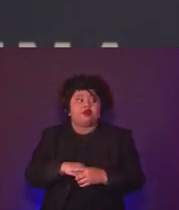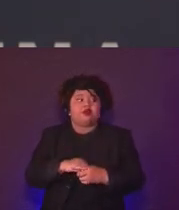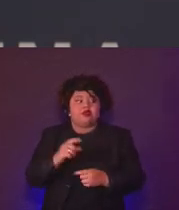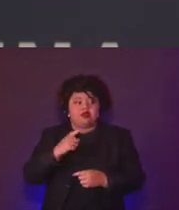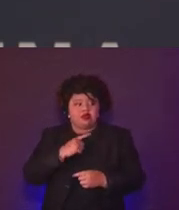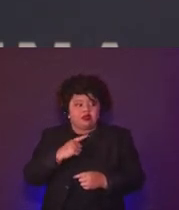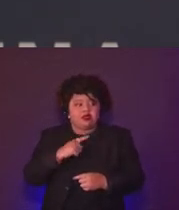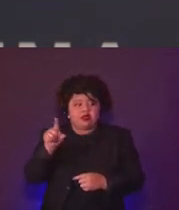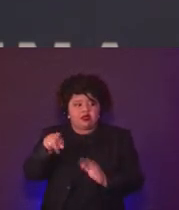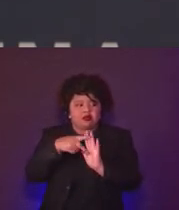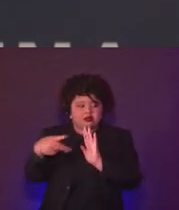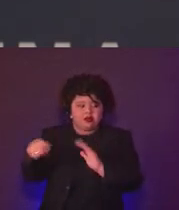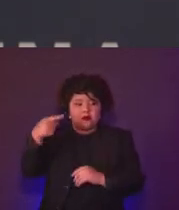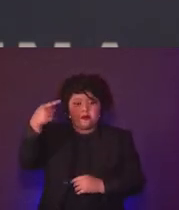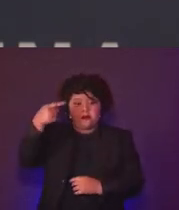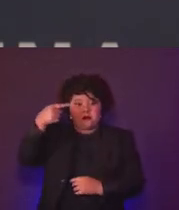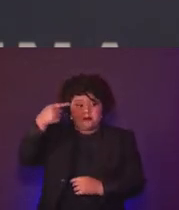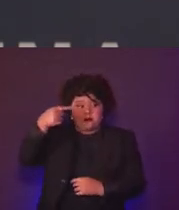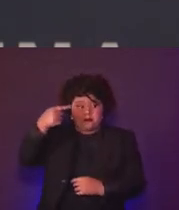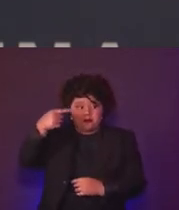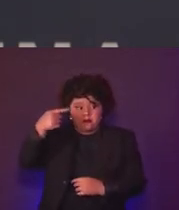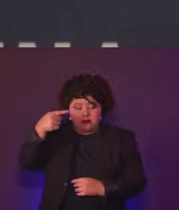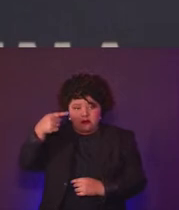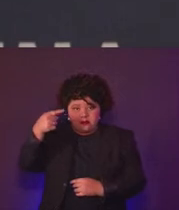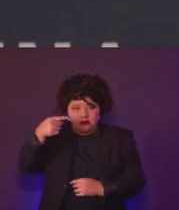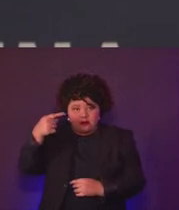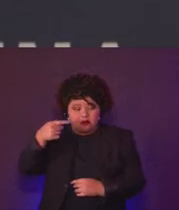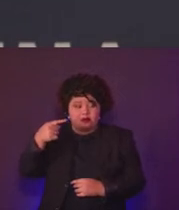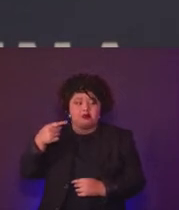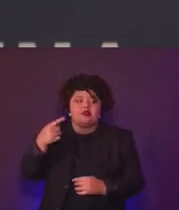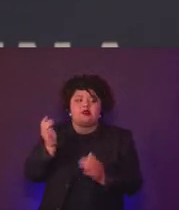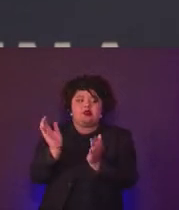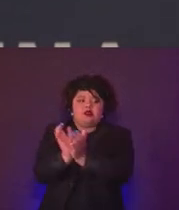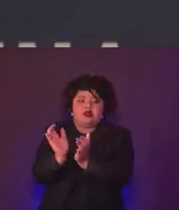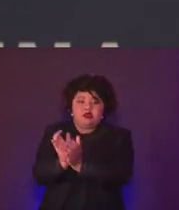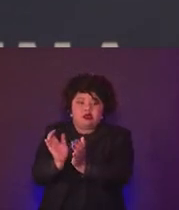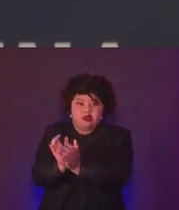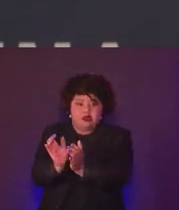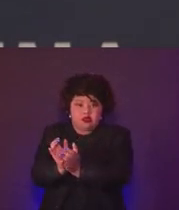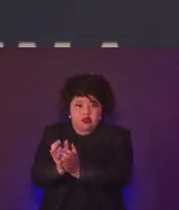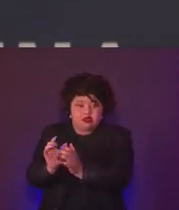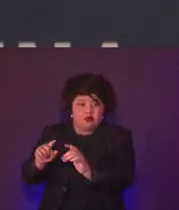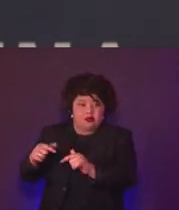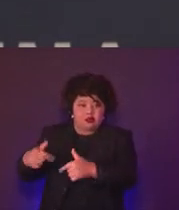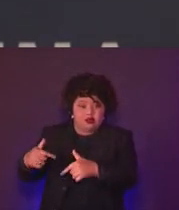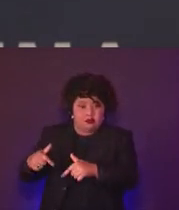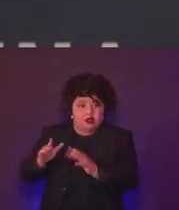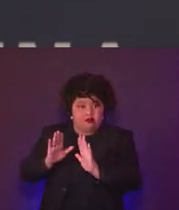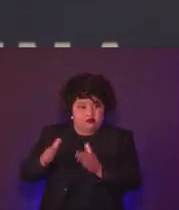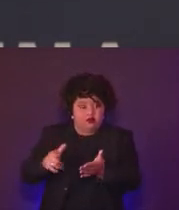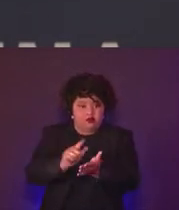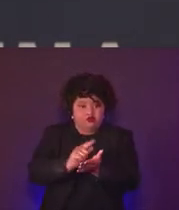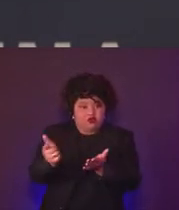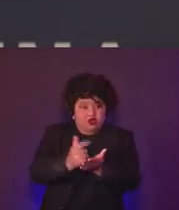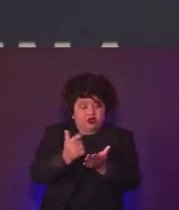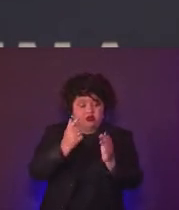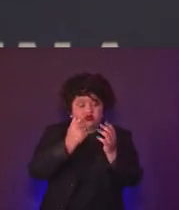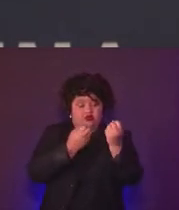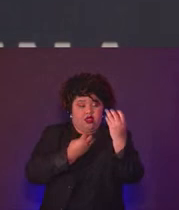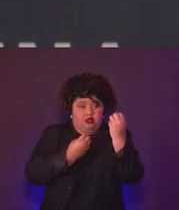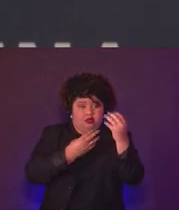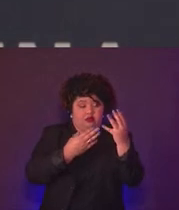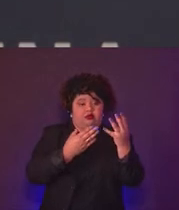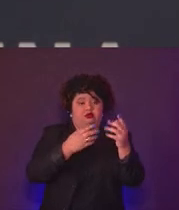the first ever data journalism team in the whole world, in the late 80s. It was a group of